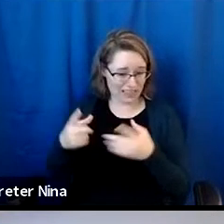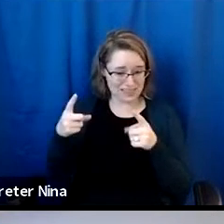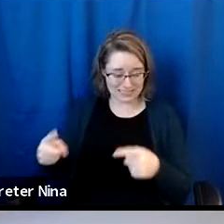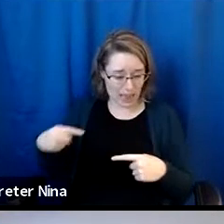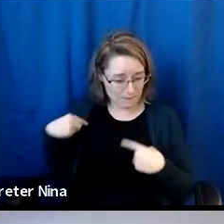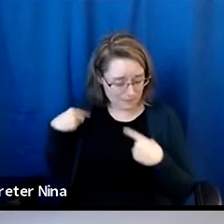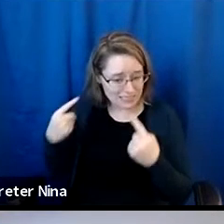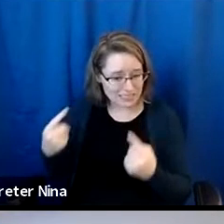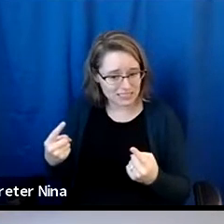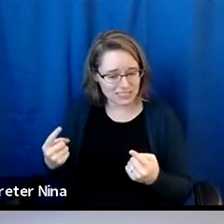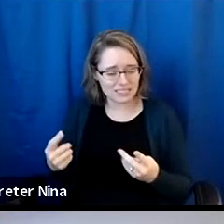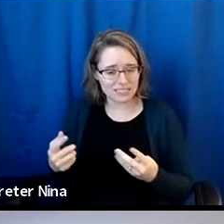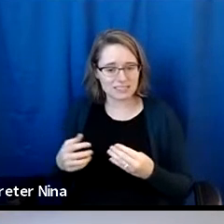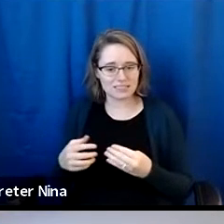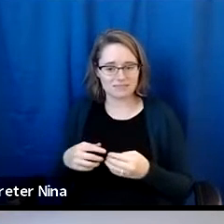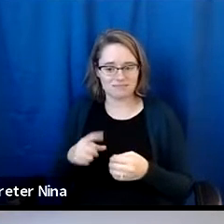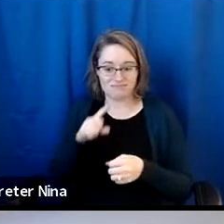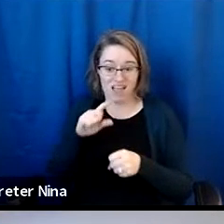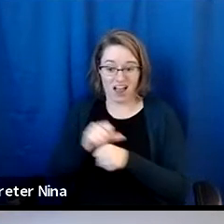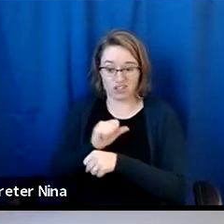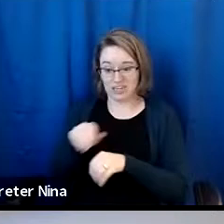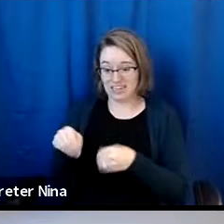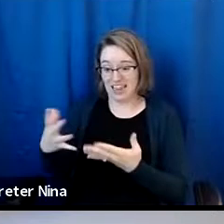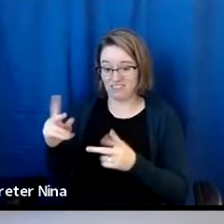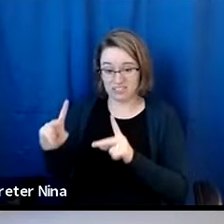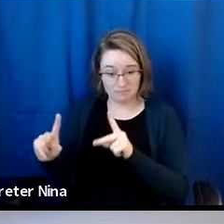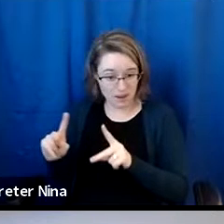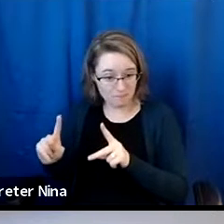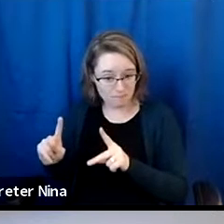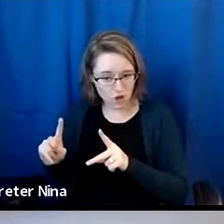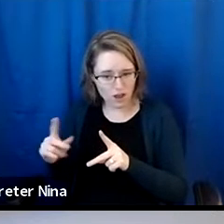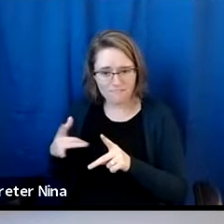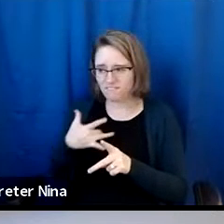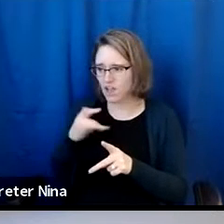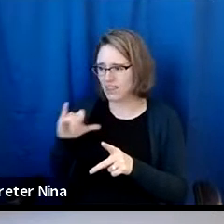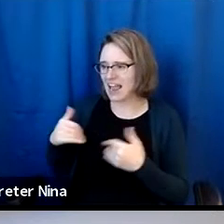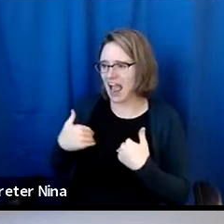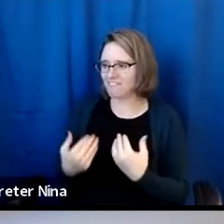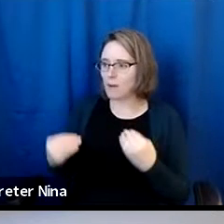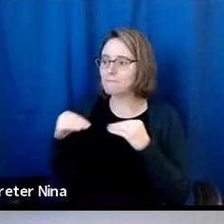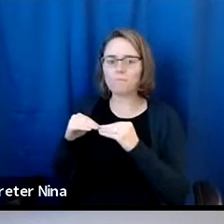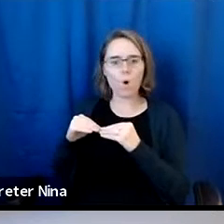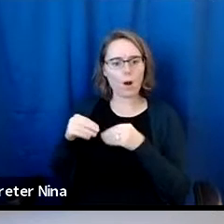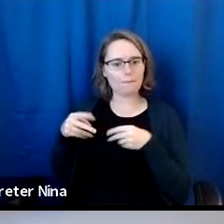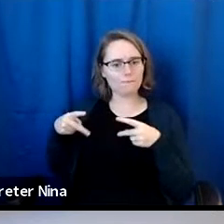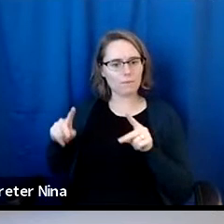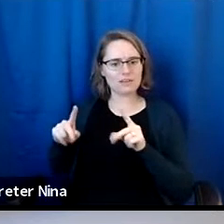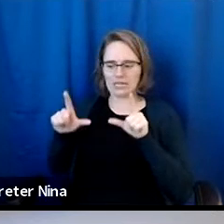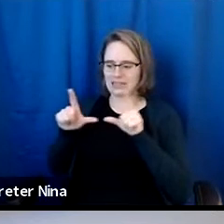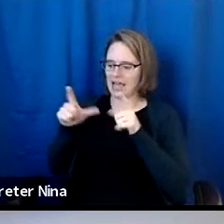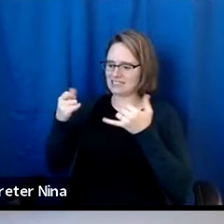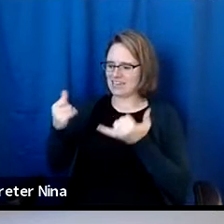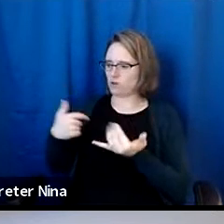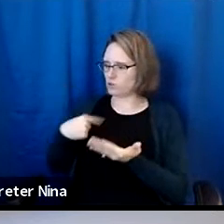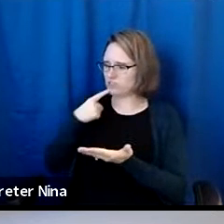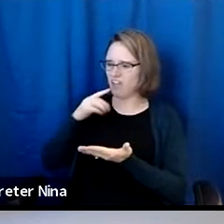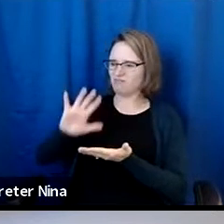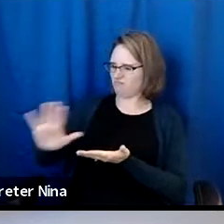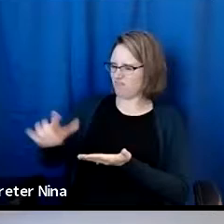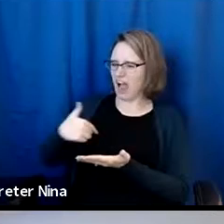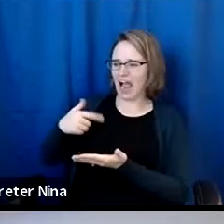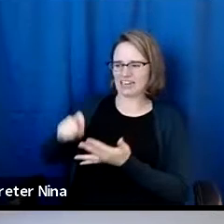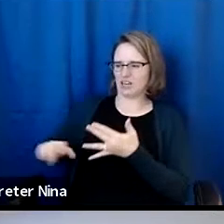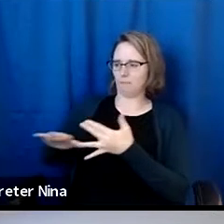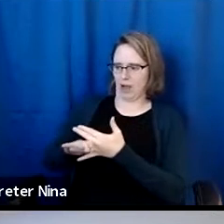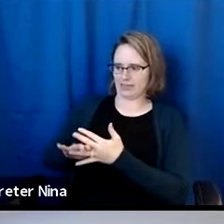happening, it actually gives people that I feel like I have more of a license now to kind of say, I need a break, right?